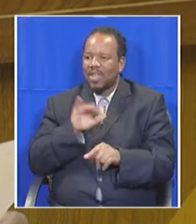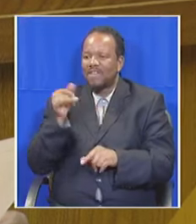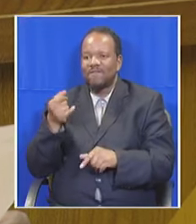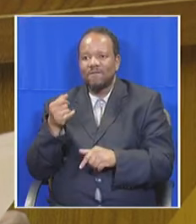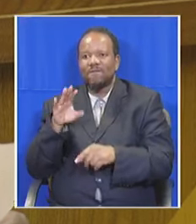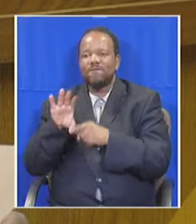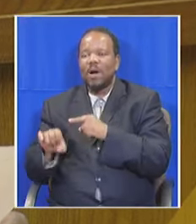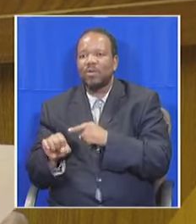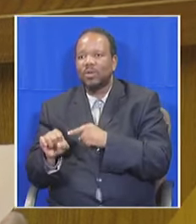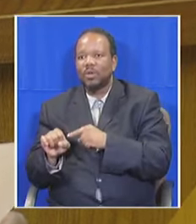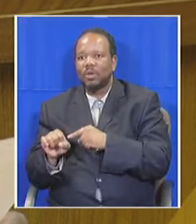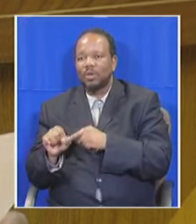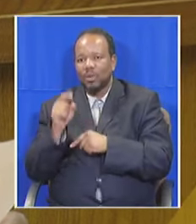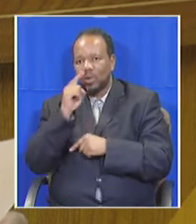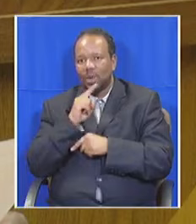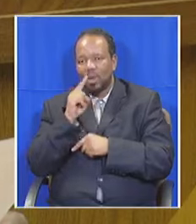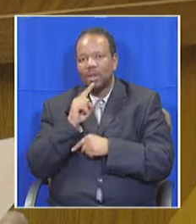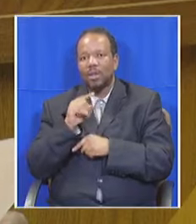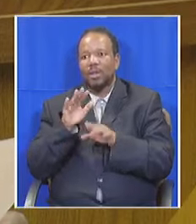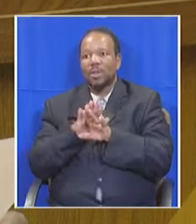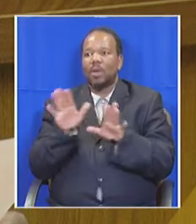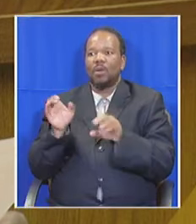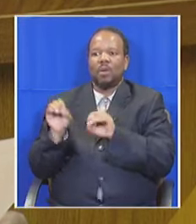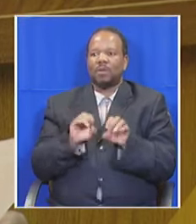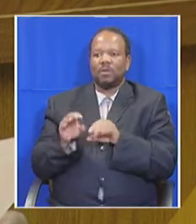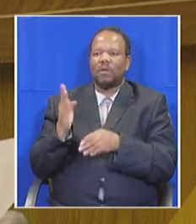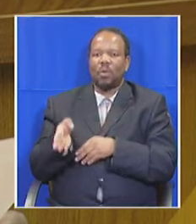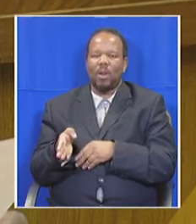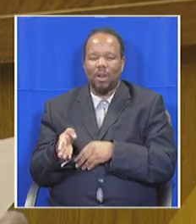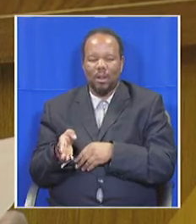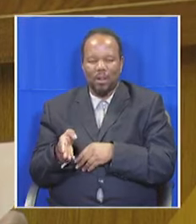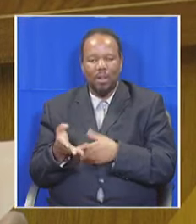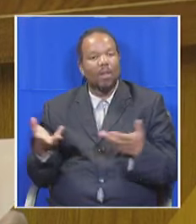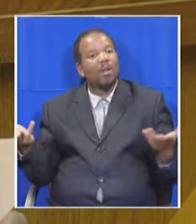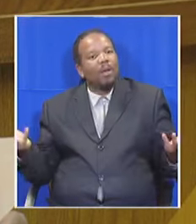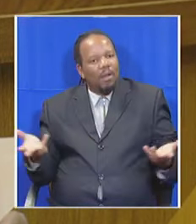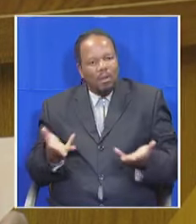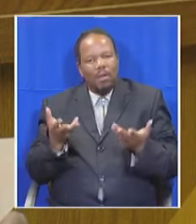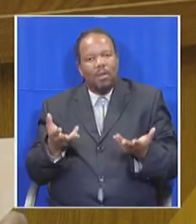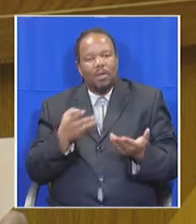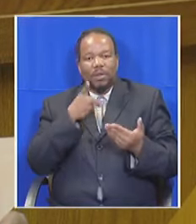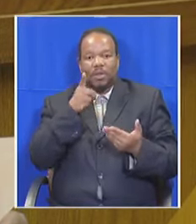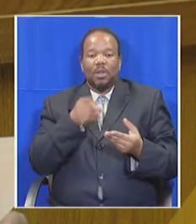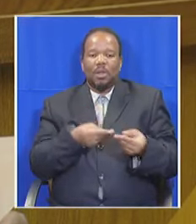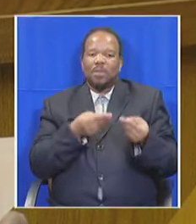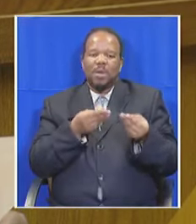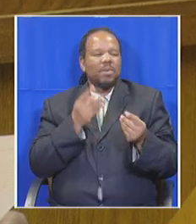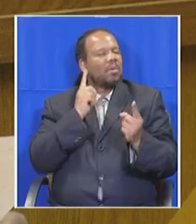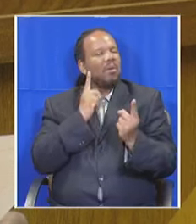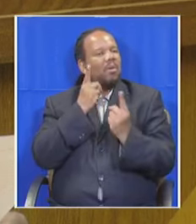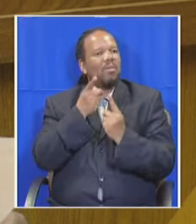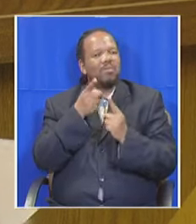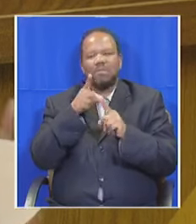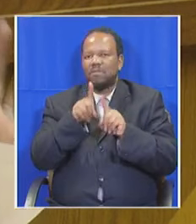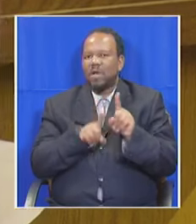untrue, employees will be left vulnerable. This defeats the whole purpose of the bill. It will prevent